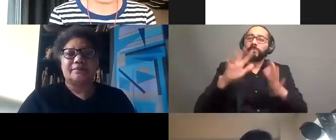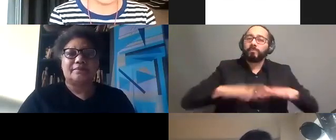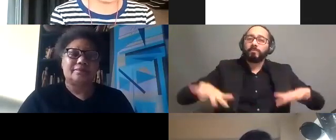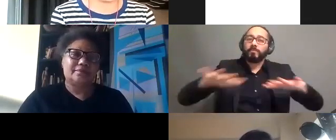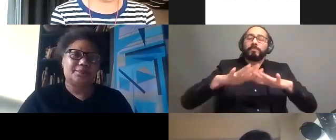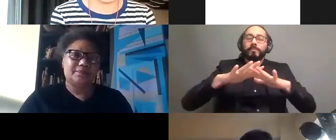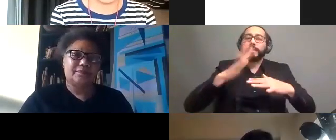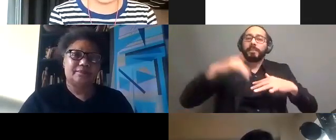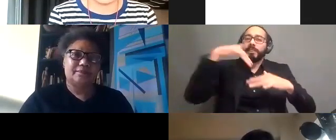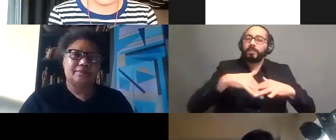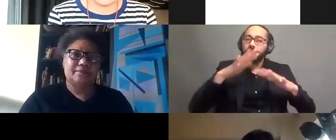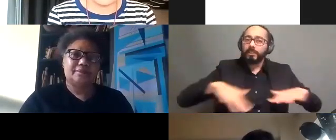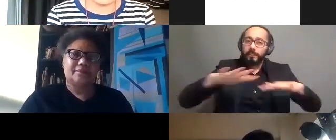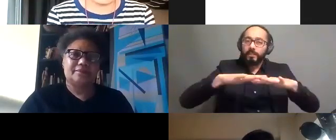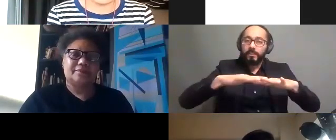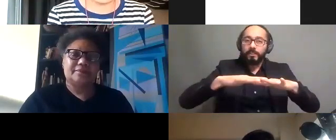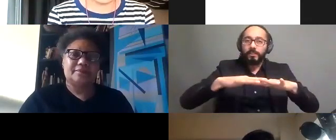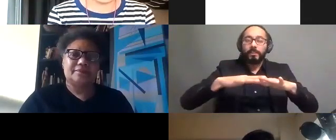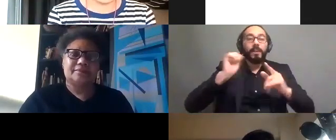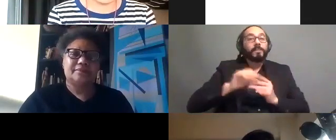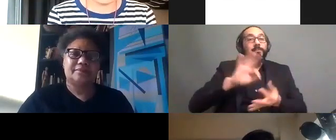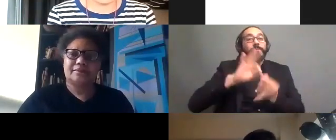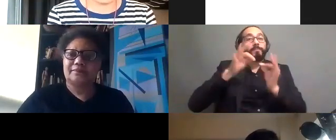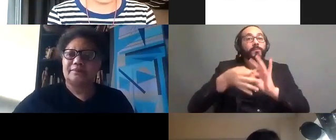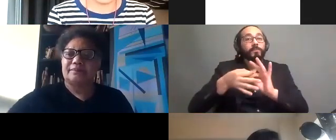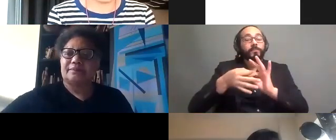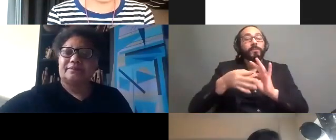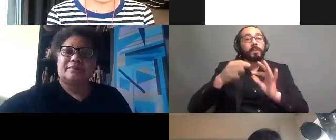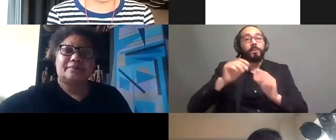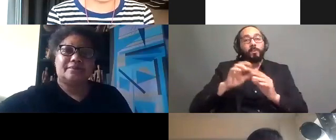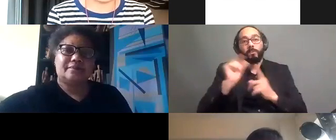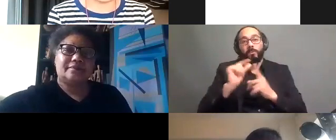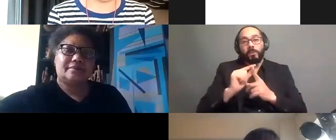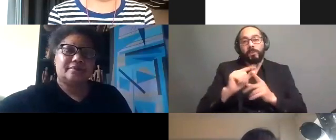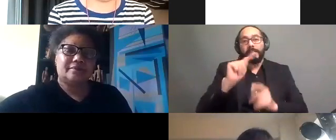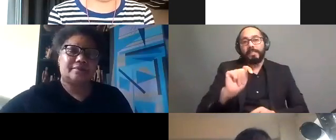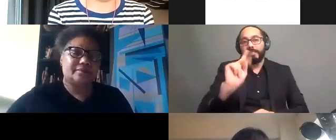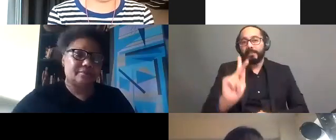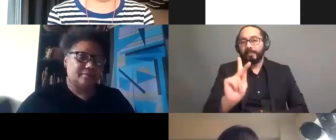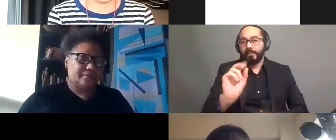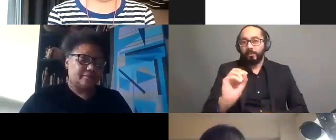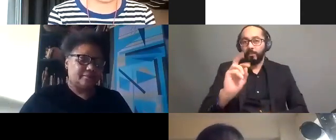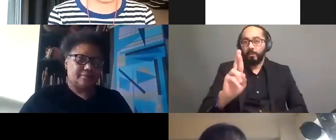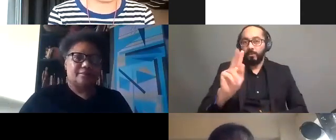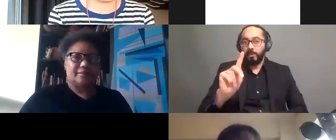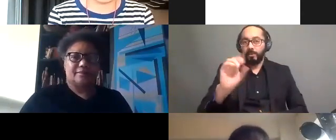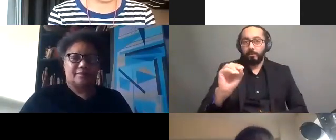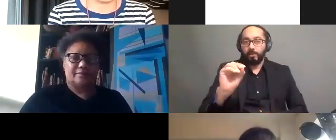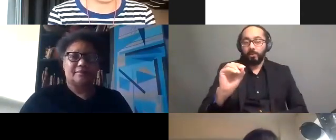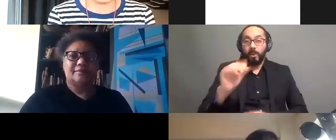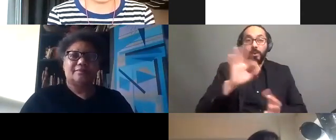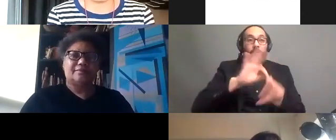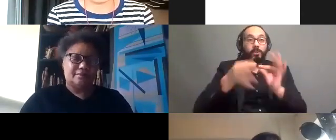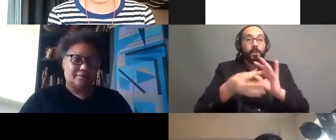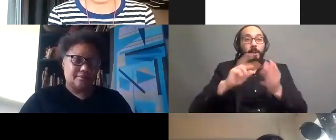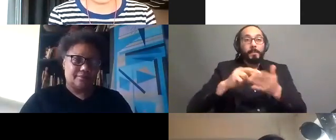Toronto comes from the Ganangeha word, Tekoronto, which can be translated as where the trees meet the water. It is